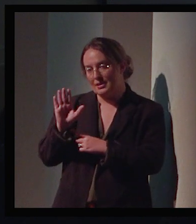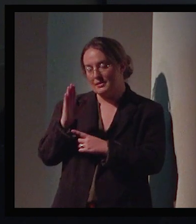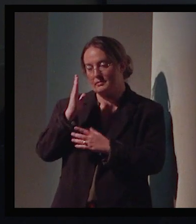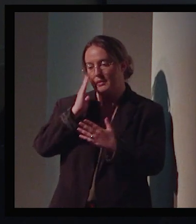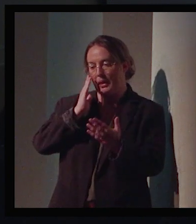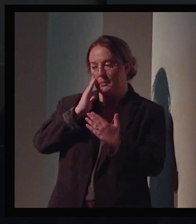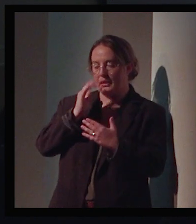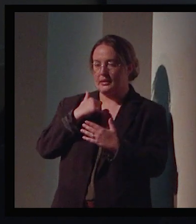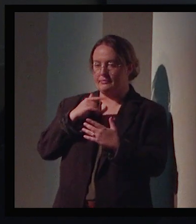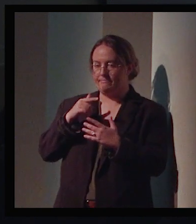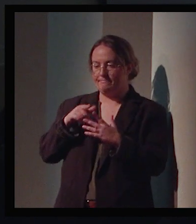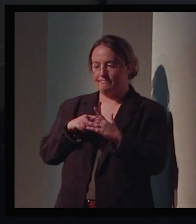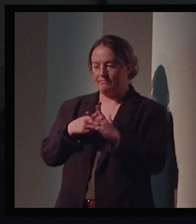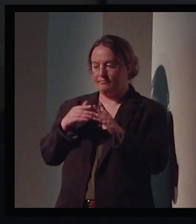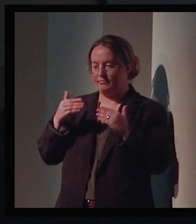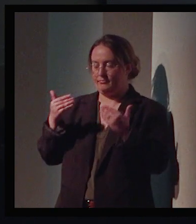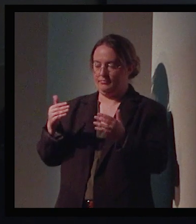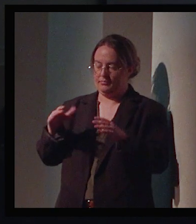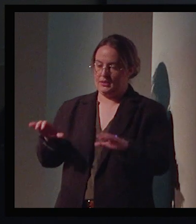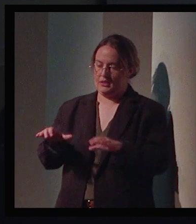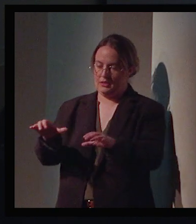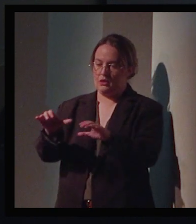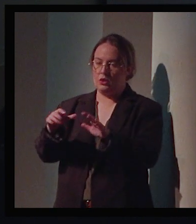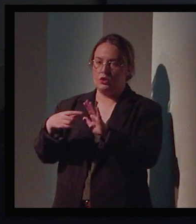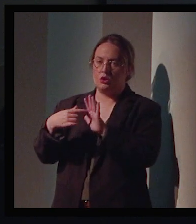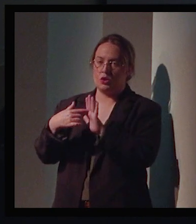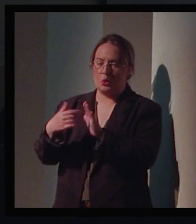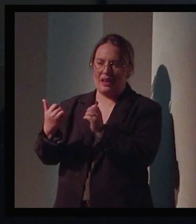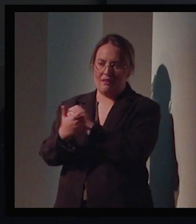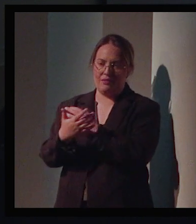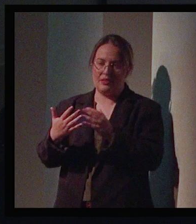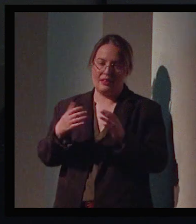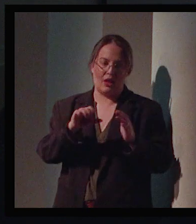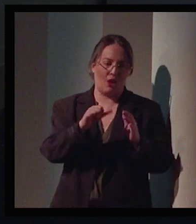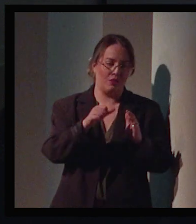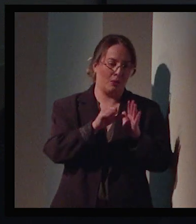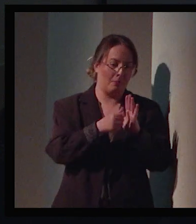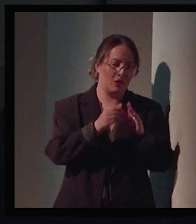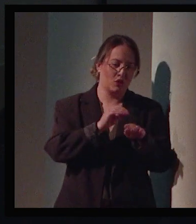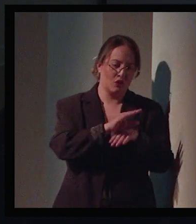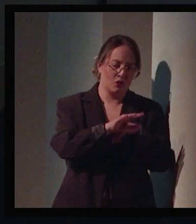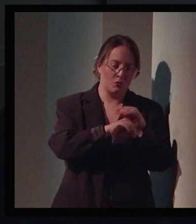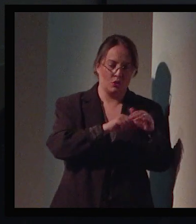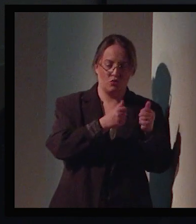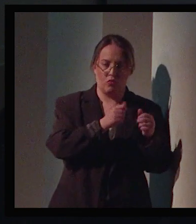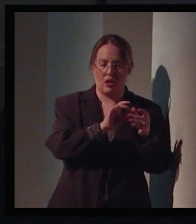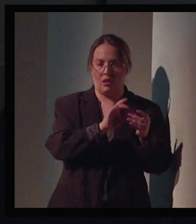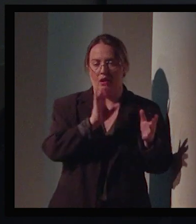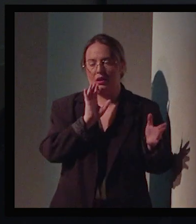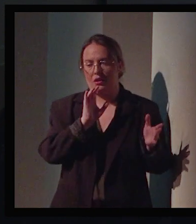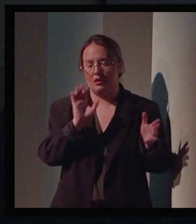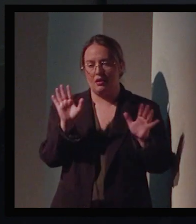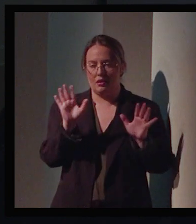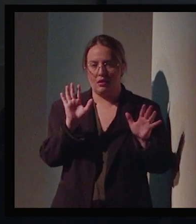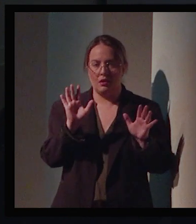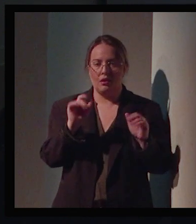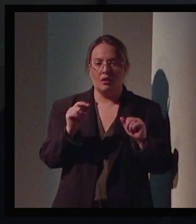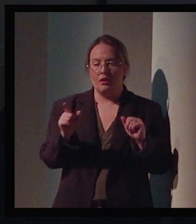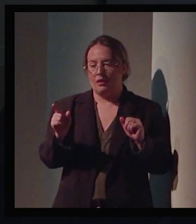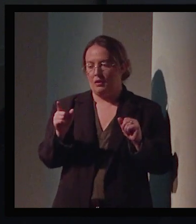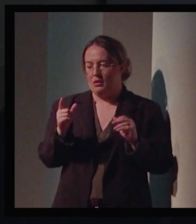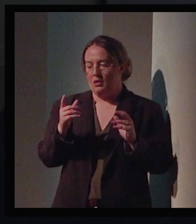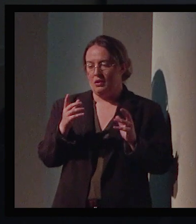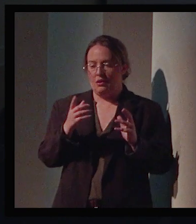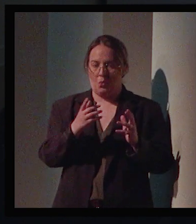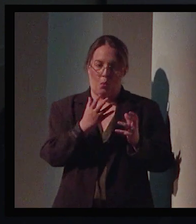represented everything that the Impressionists were abandoning in favor of techniques and subjects with more